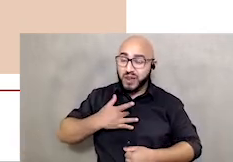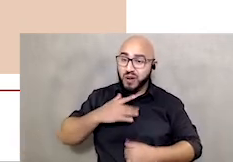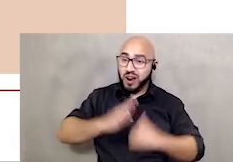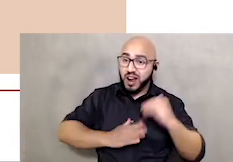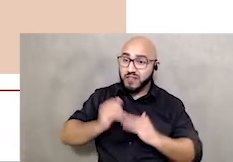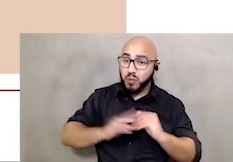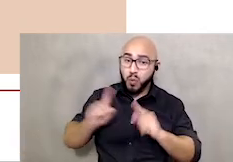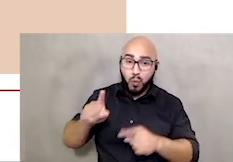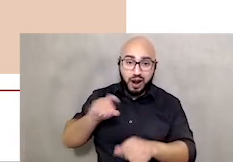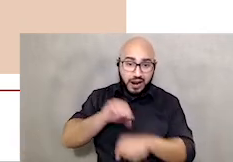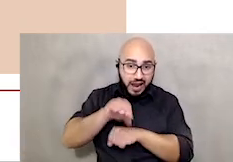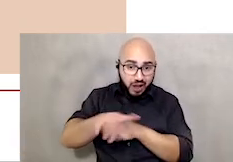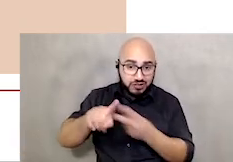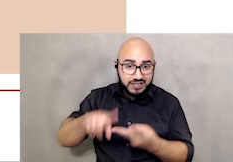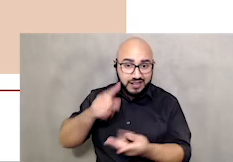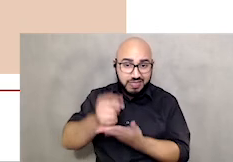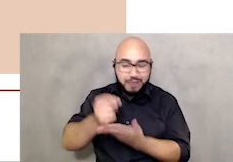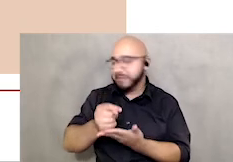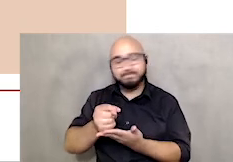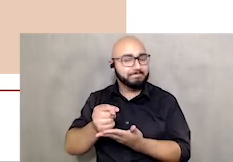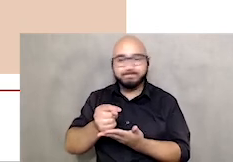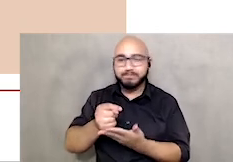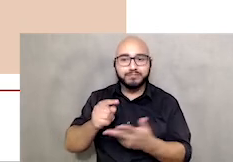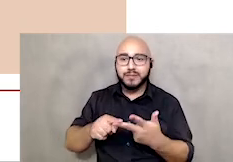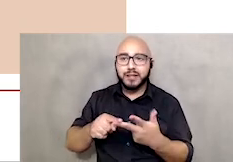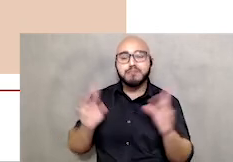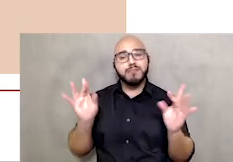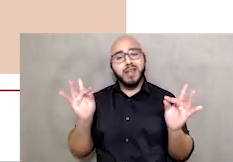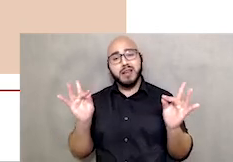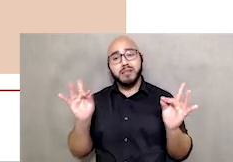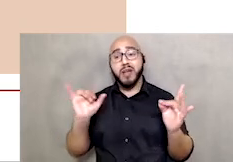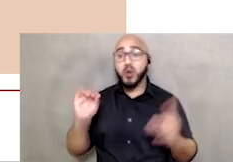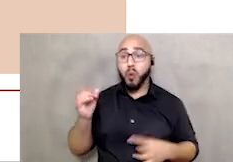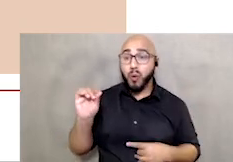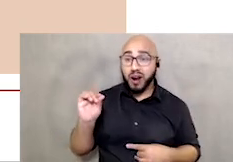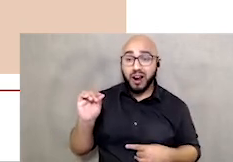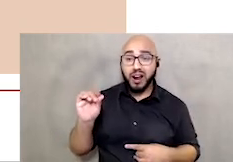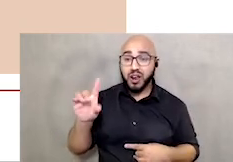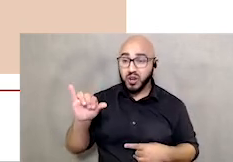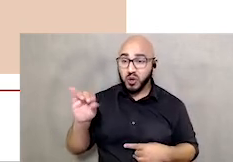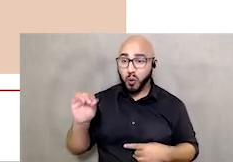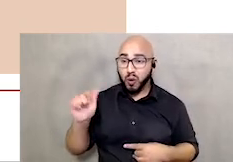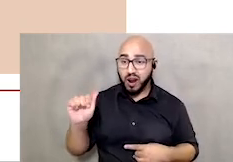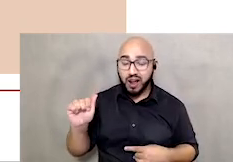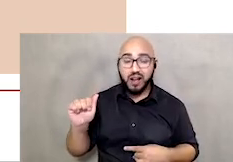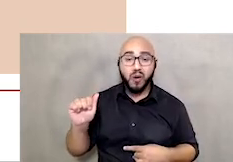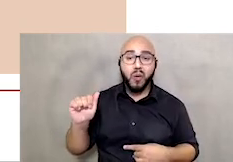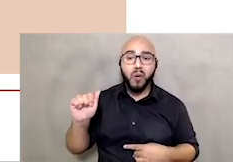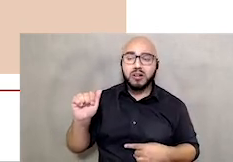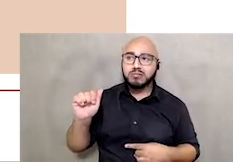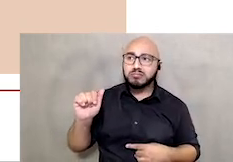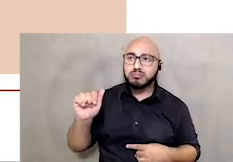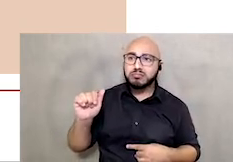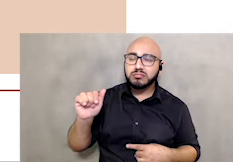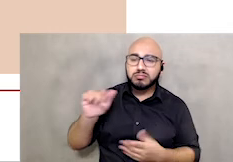attending counseling or therapy sessions, meditating or doing yoga, seeking medical advice, or even just talking